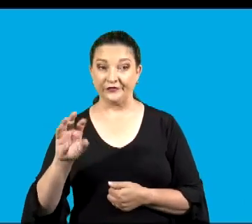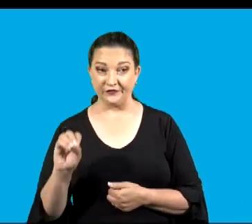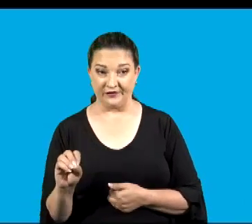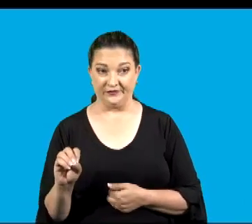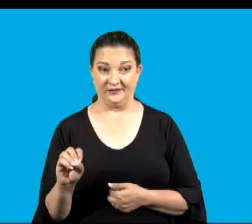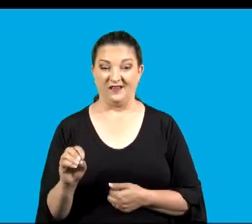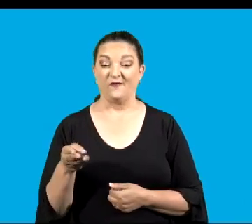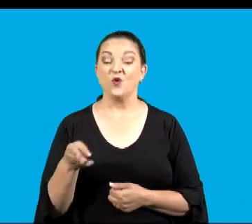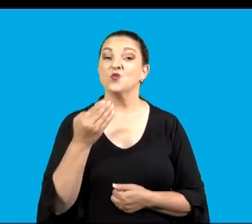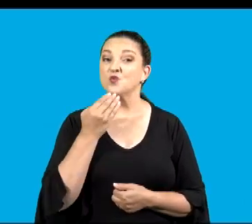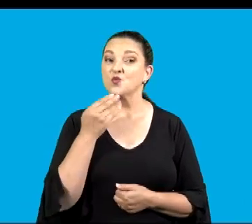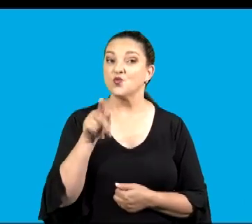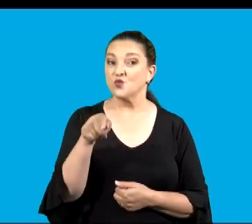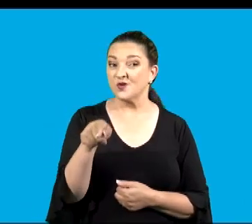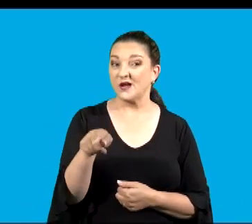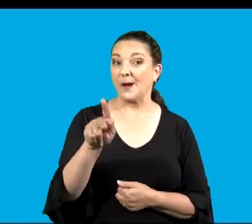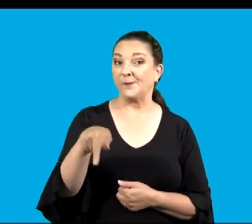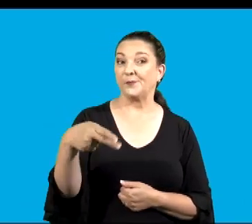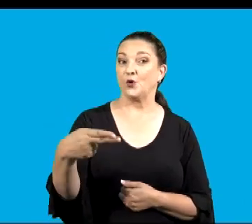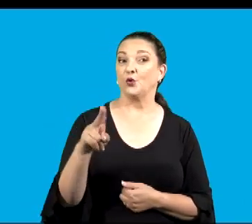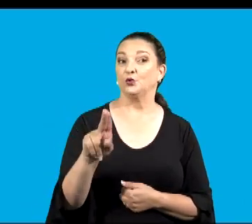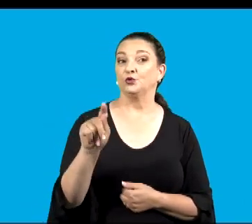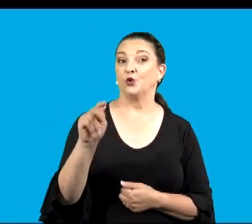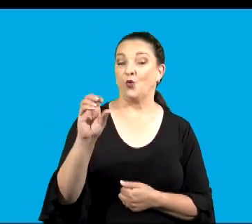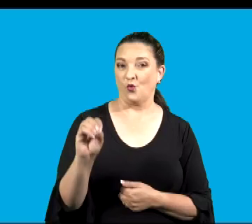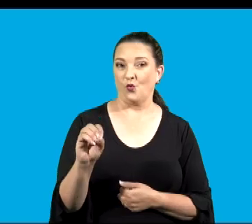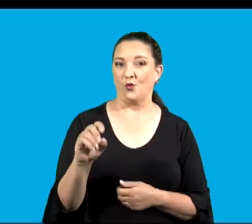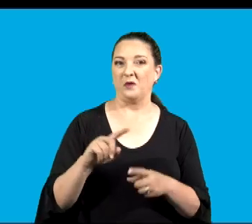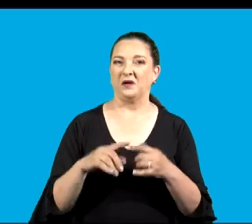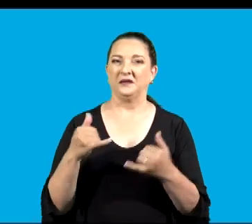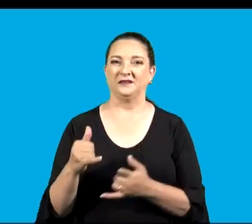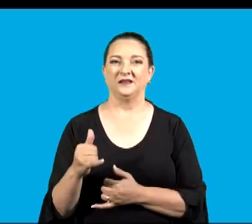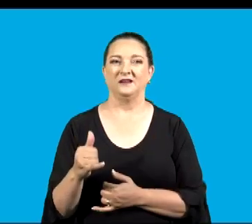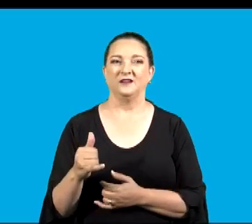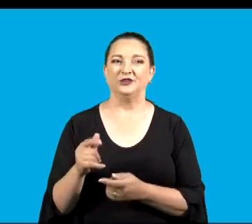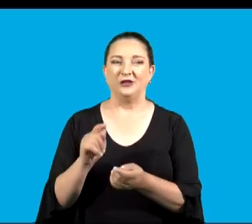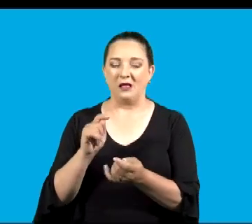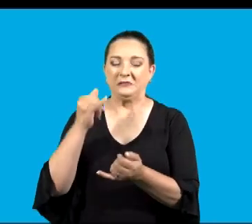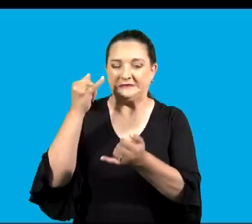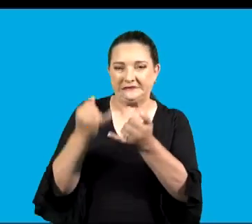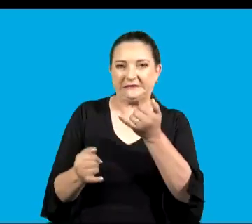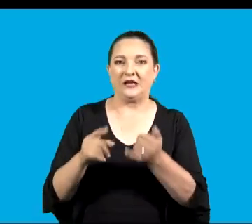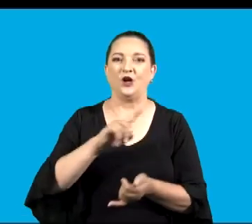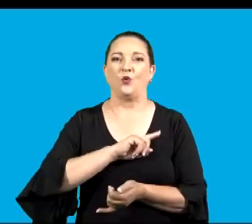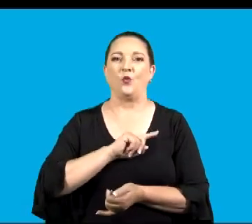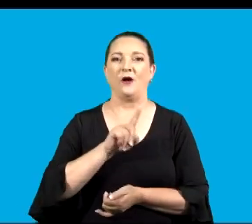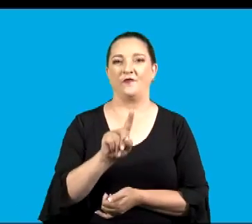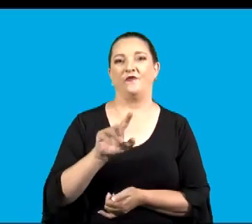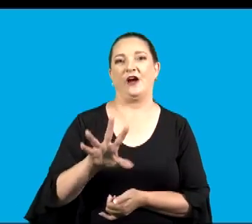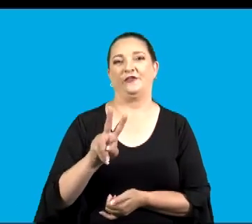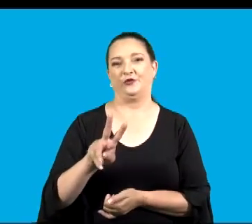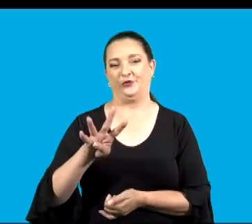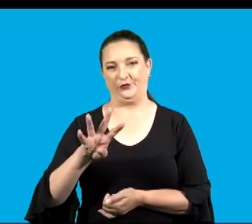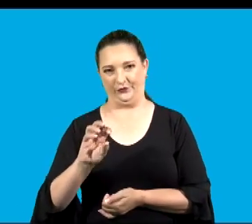14,250 made to Puto wholesalers was in error posted as 15,240 in the creditors